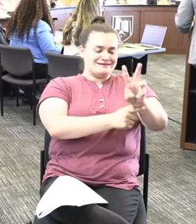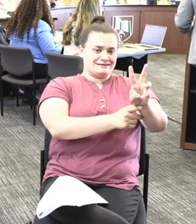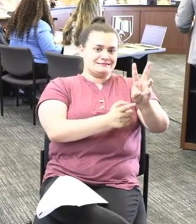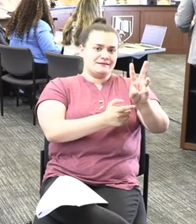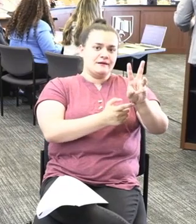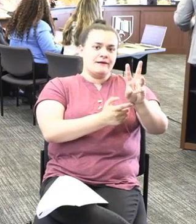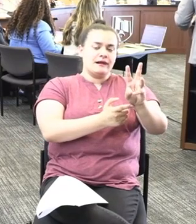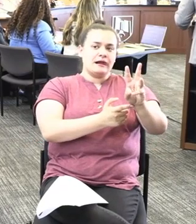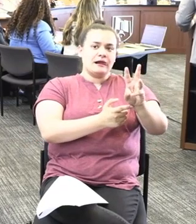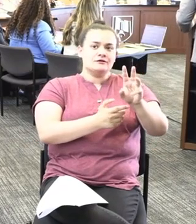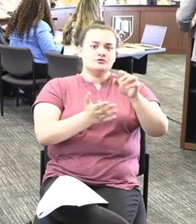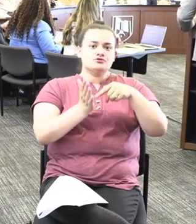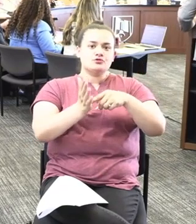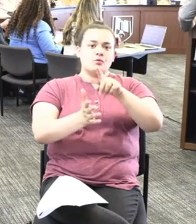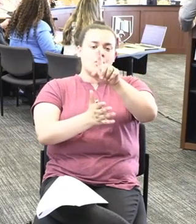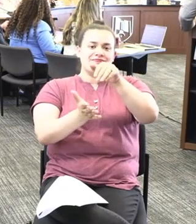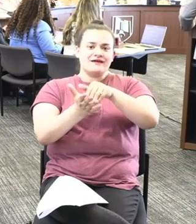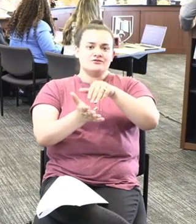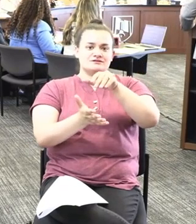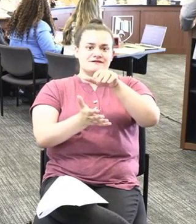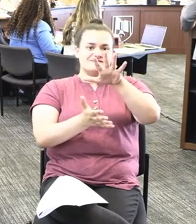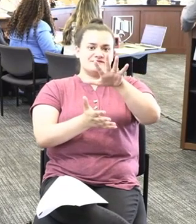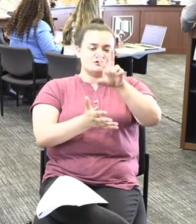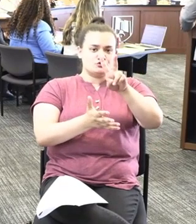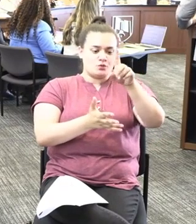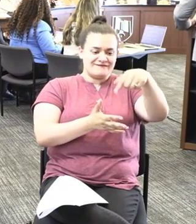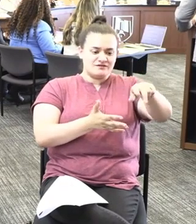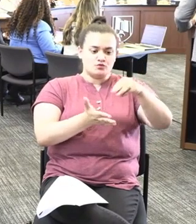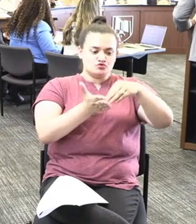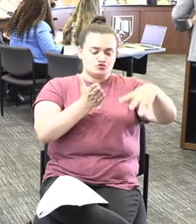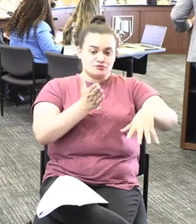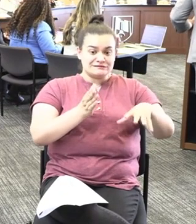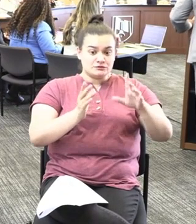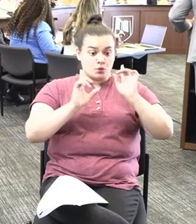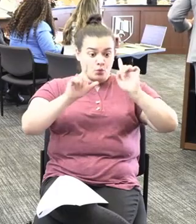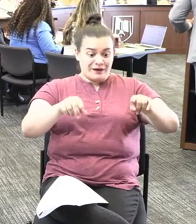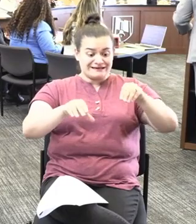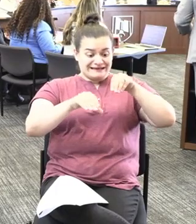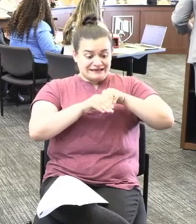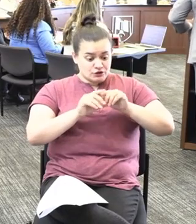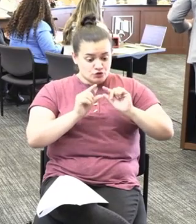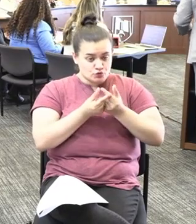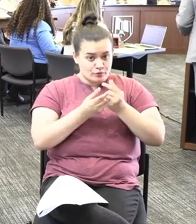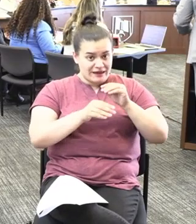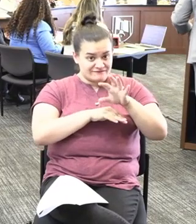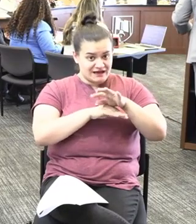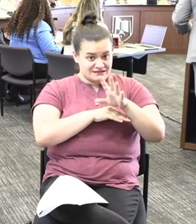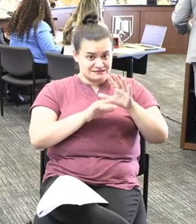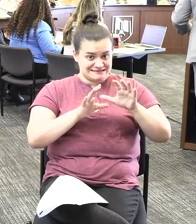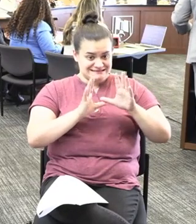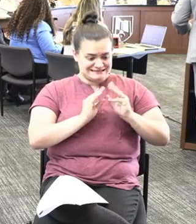that 1,052 of those students who attended in-group advising sessions,